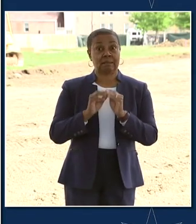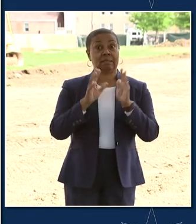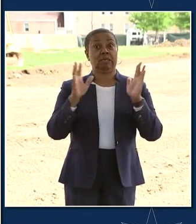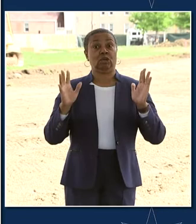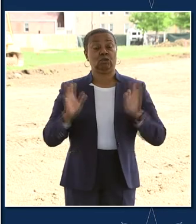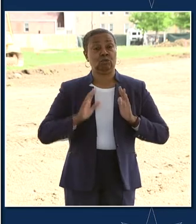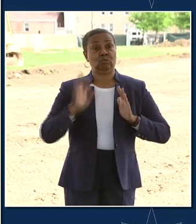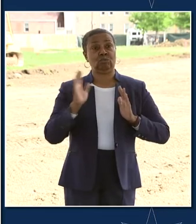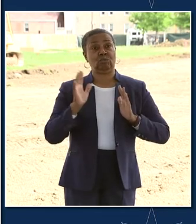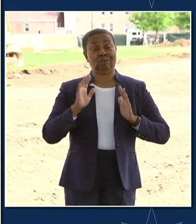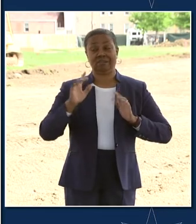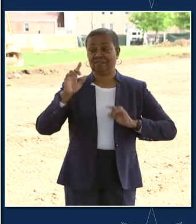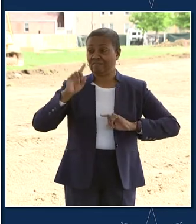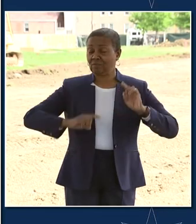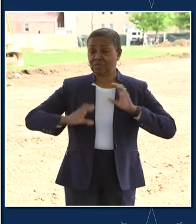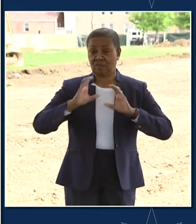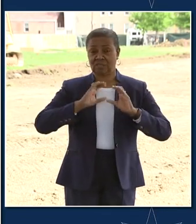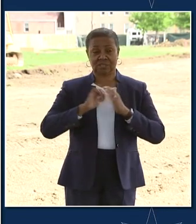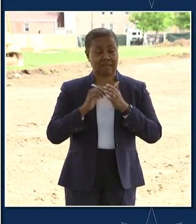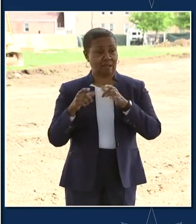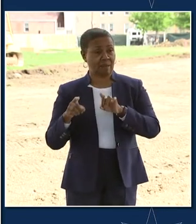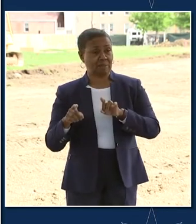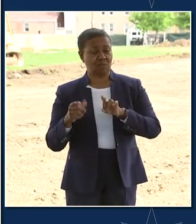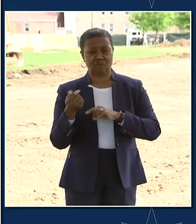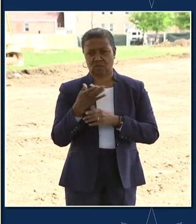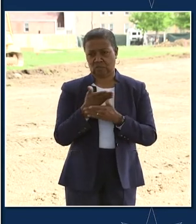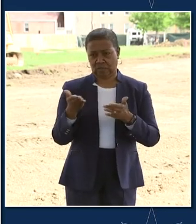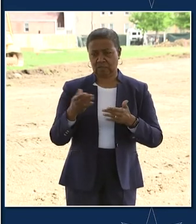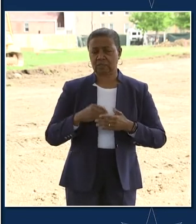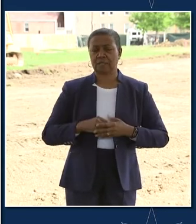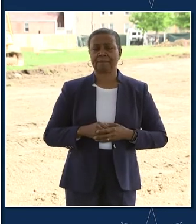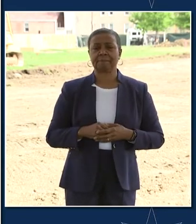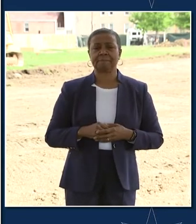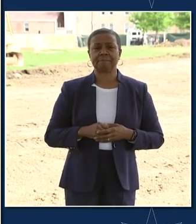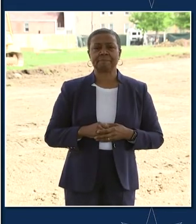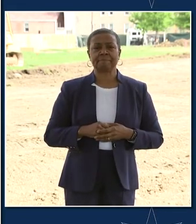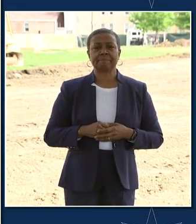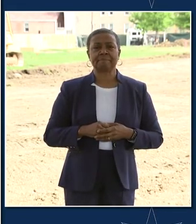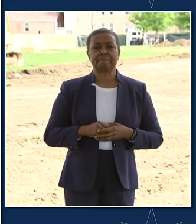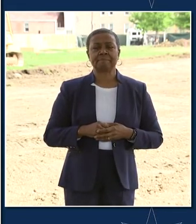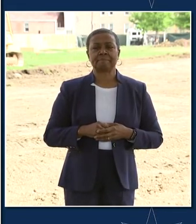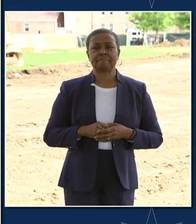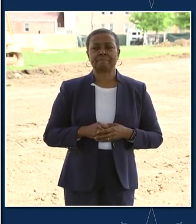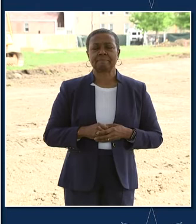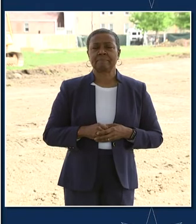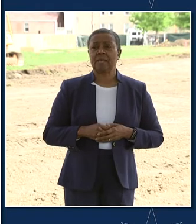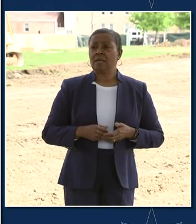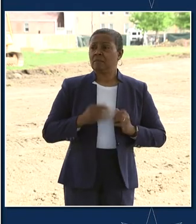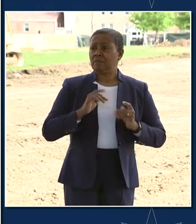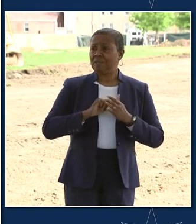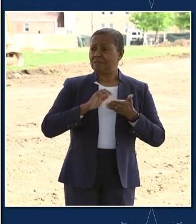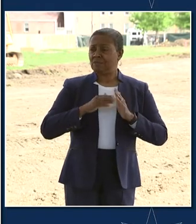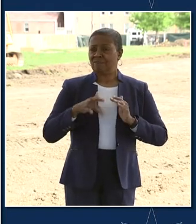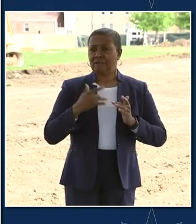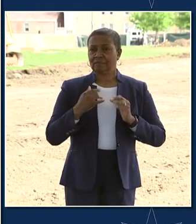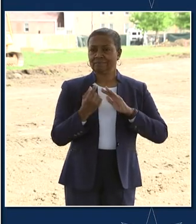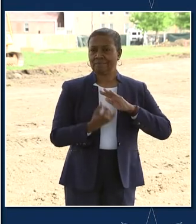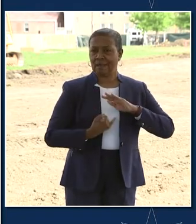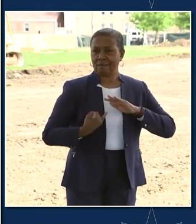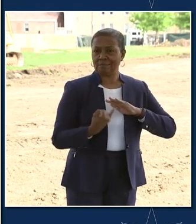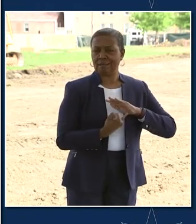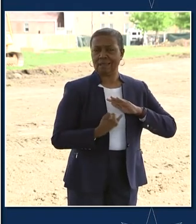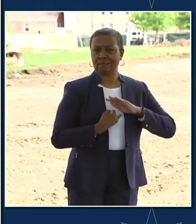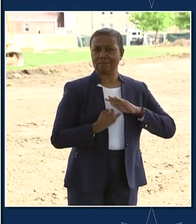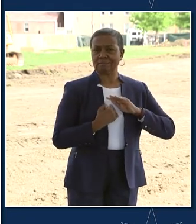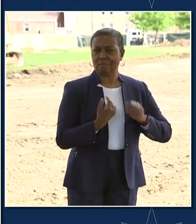in the various conversations that we had were a couple of things. Too many young people in this community felt isolated